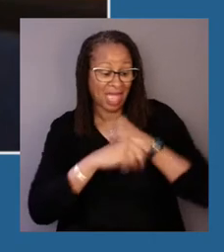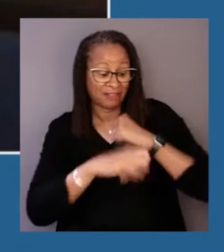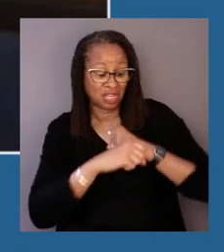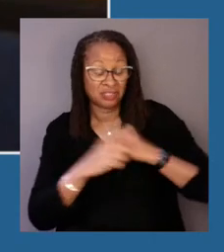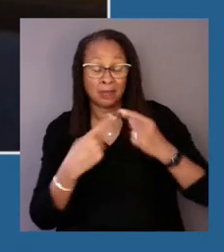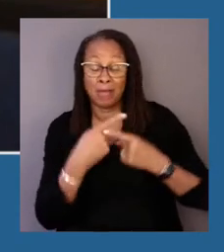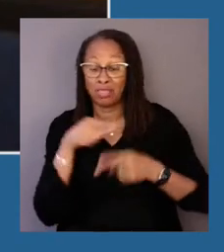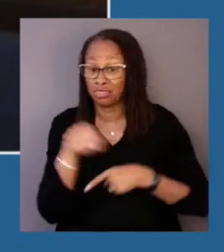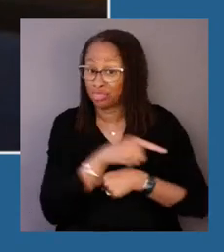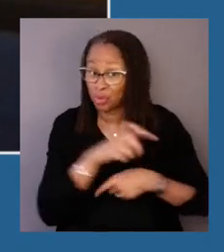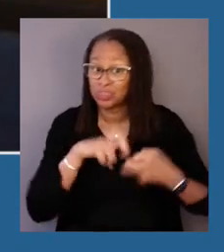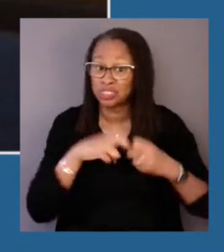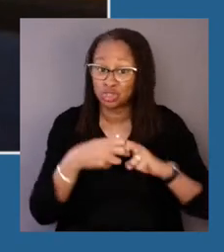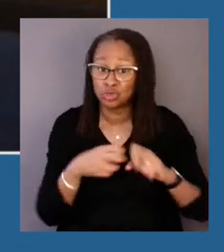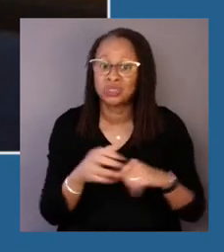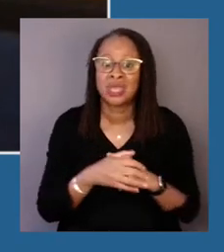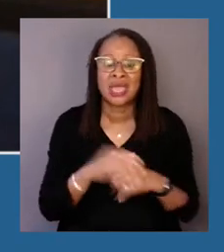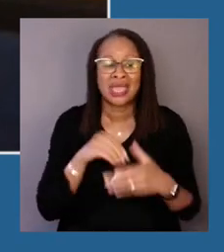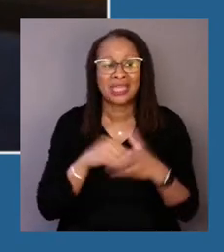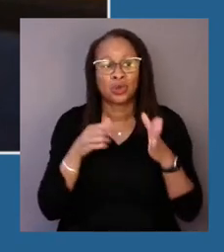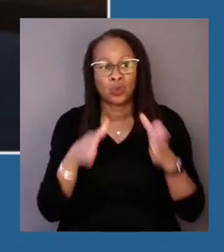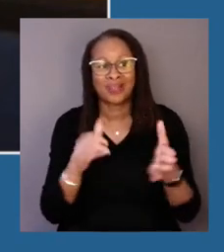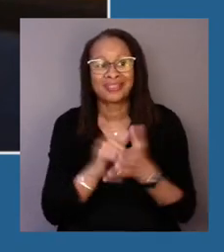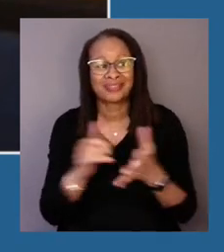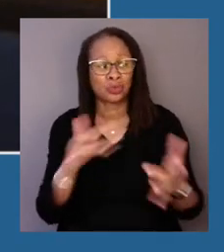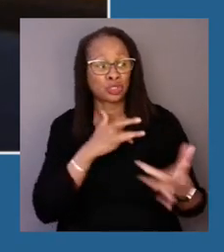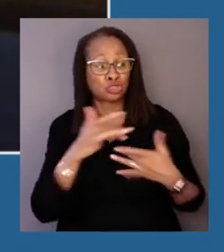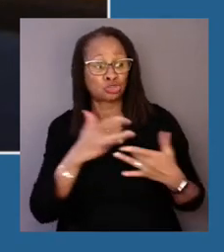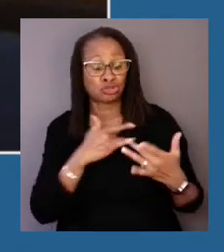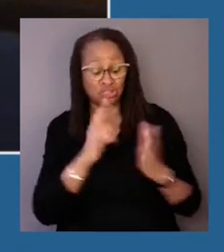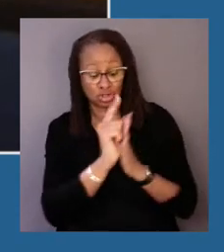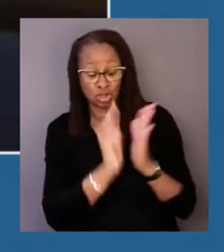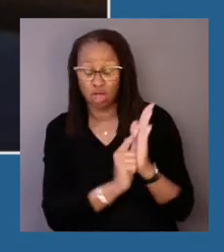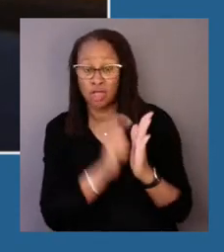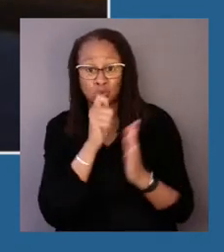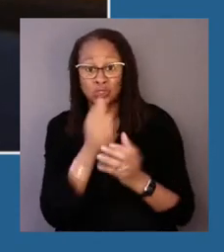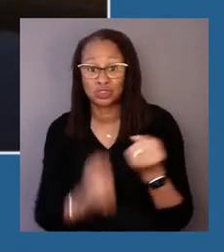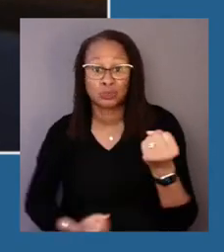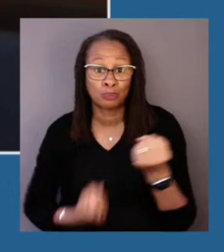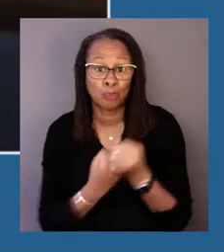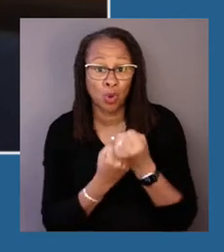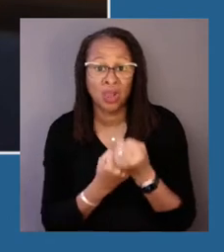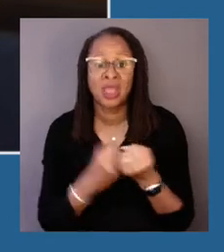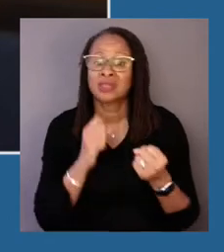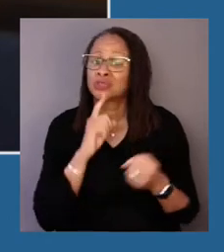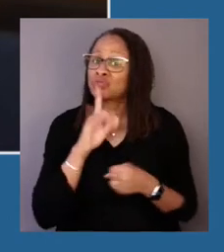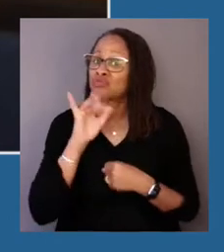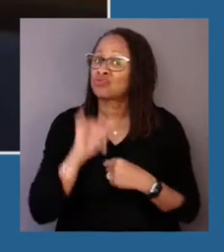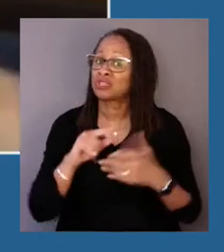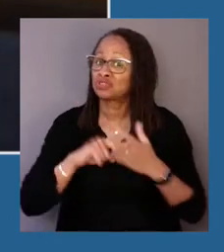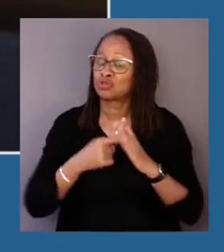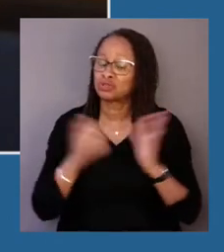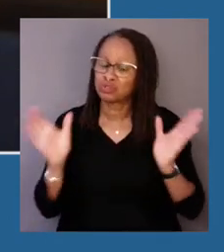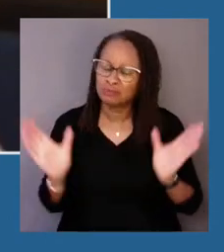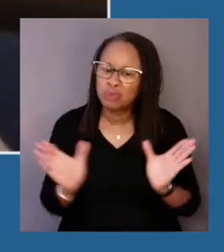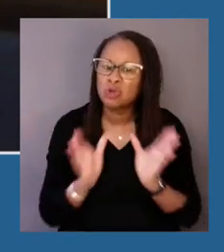way that, that they were worried the laws wouldn't allow. So they really started to push the